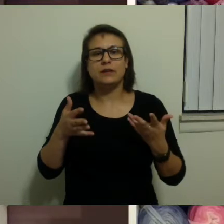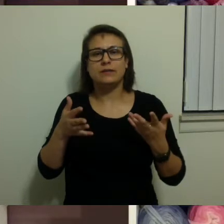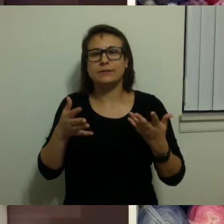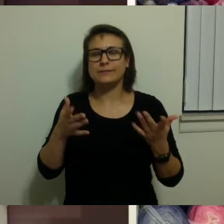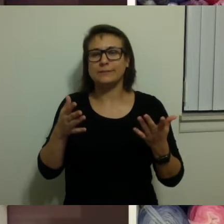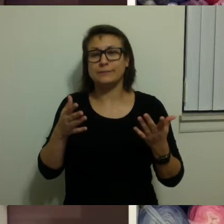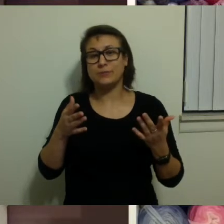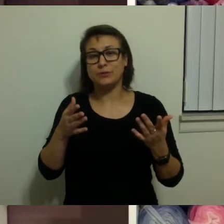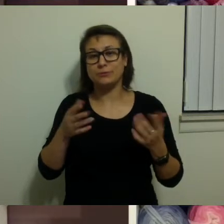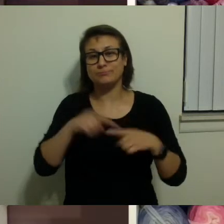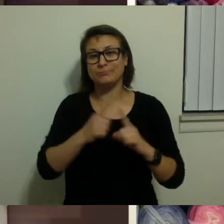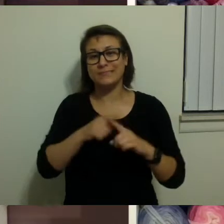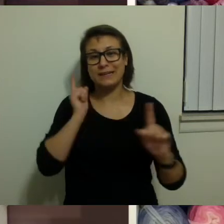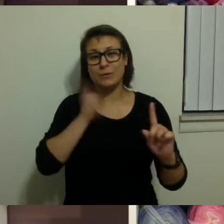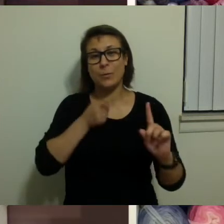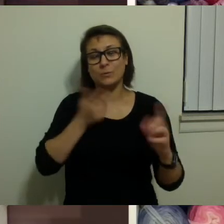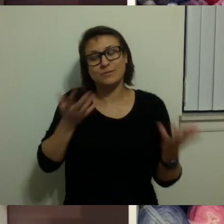on some knitting goals there.